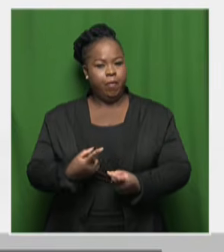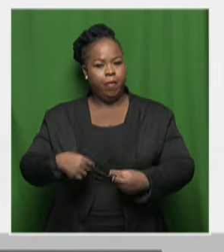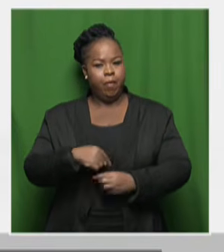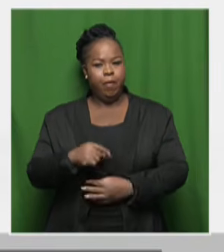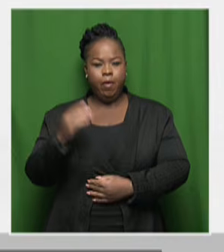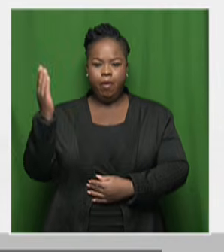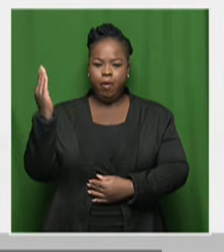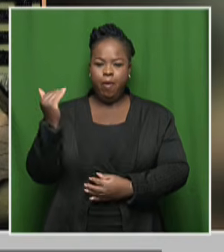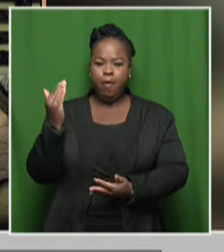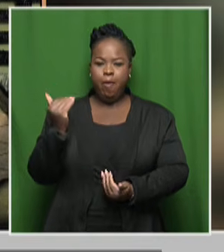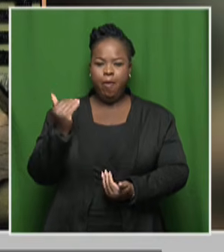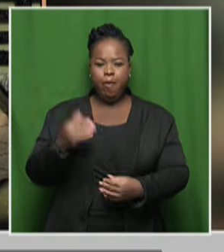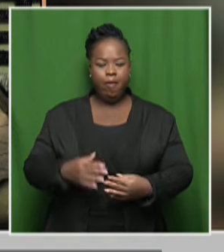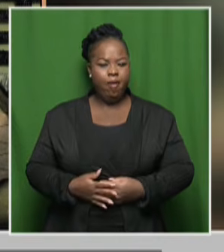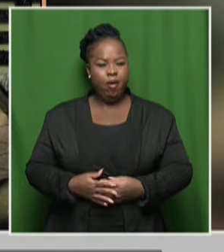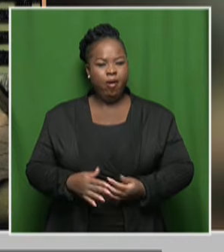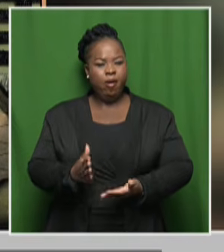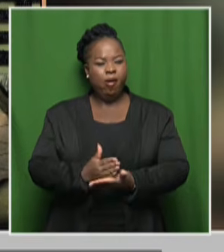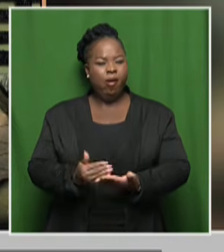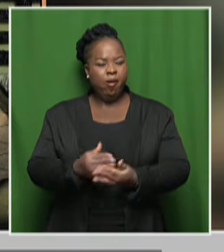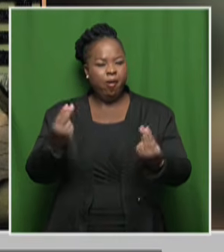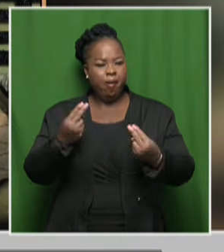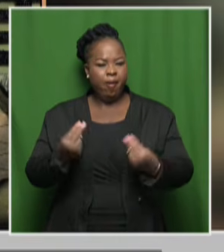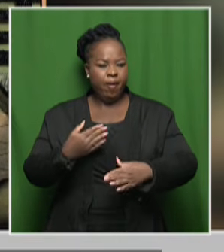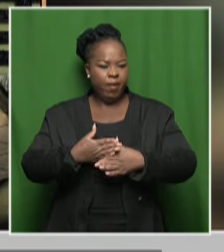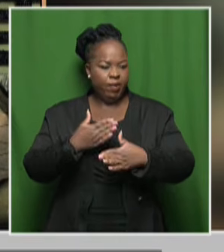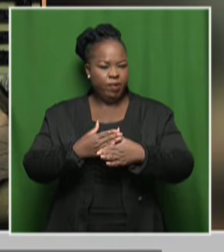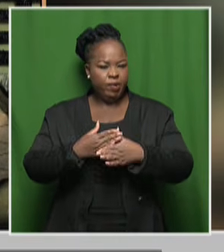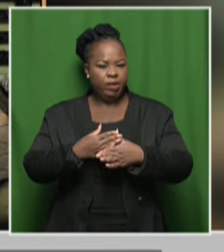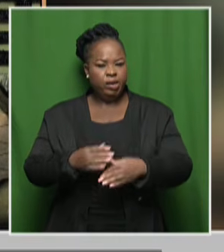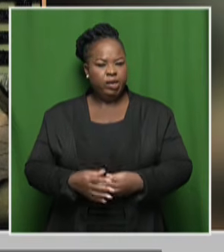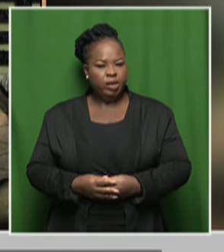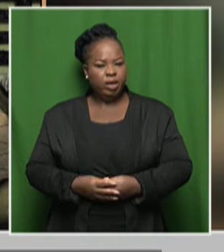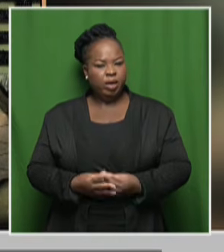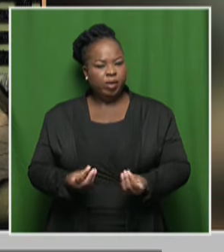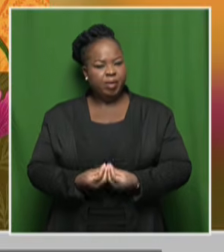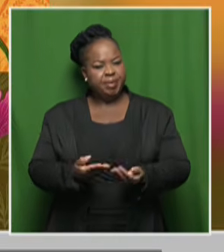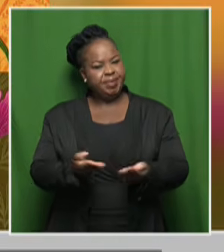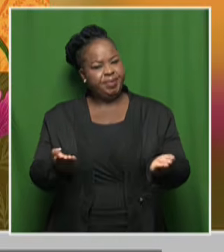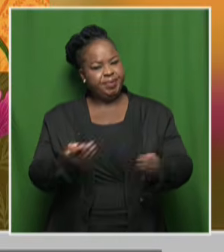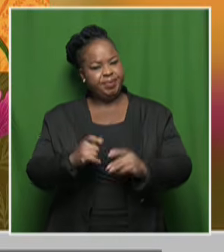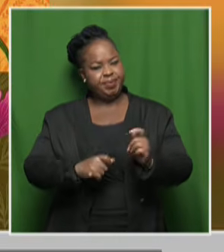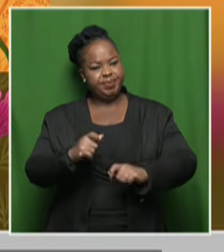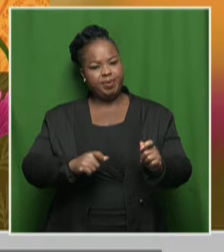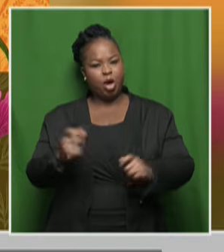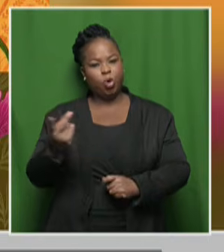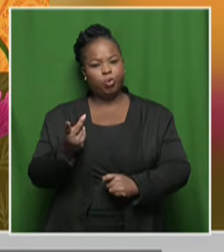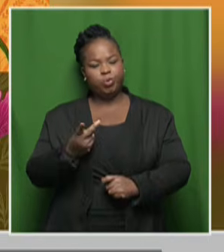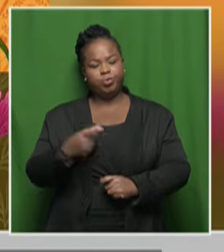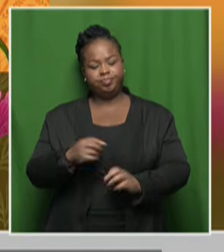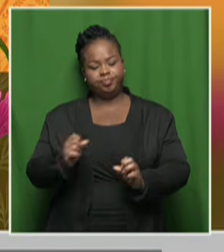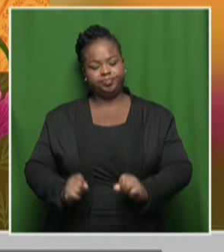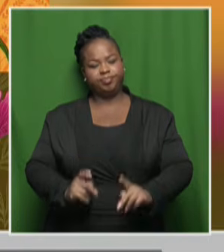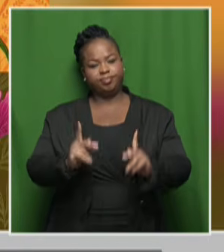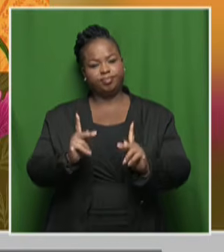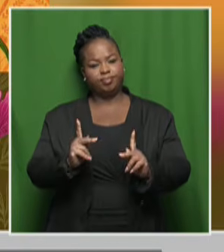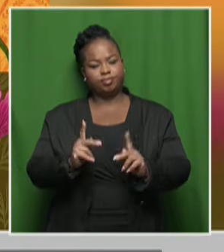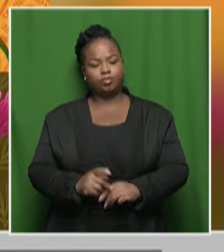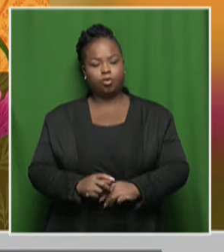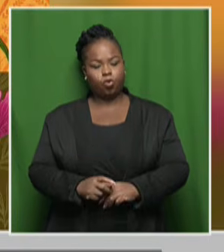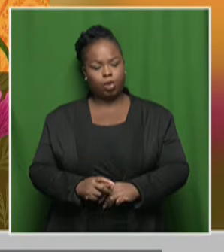expect to share a wealth of artworks with the audience, but also the opportunity